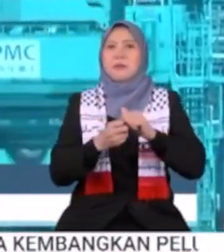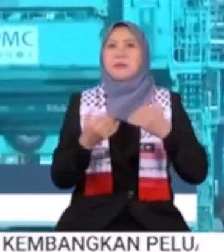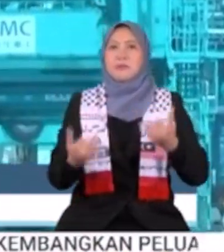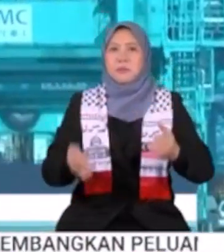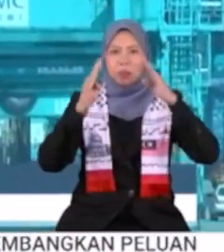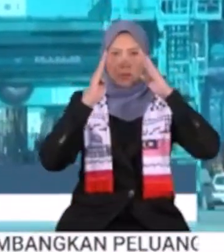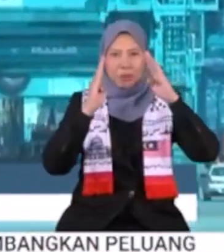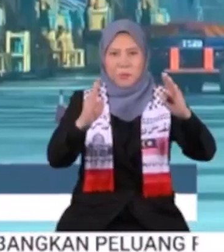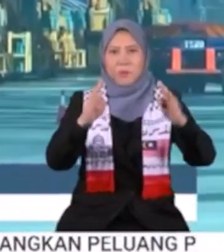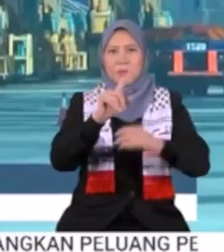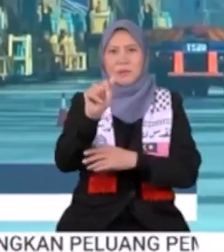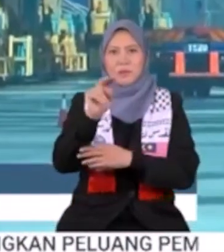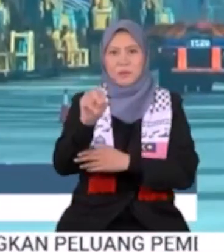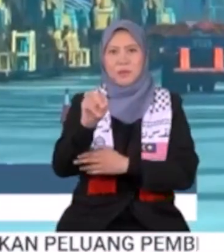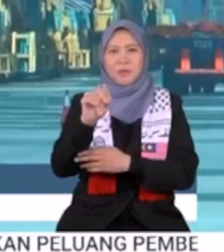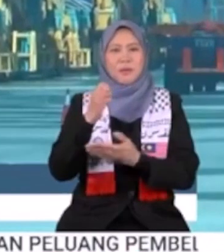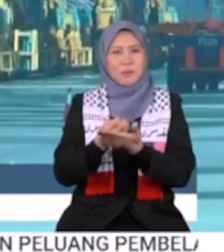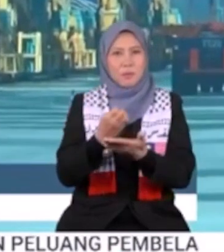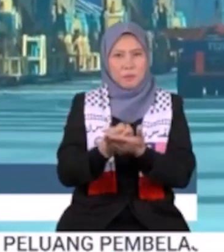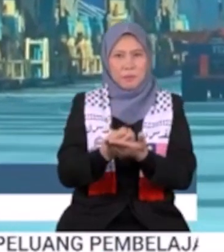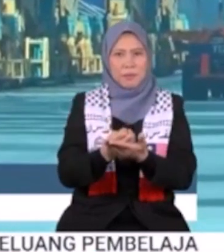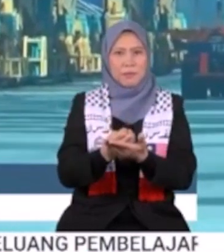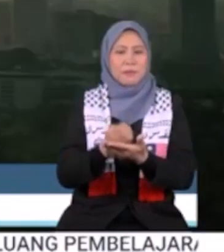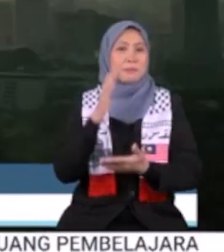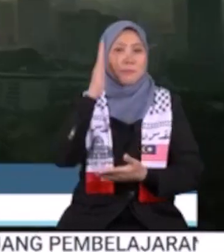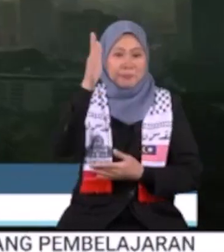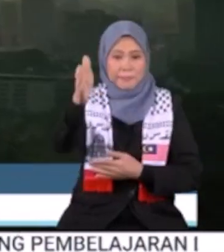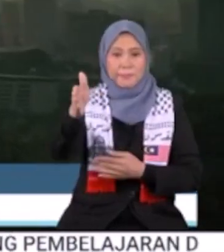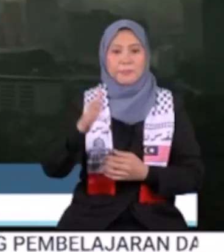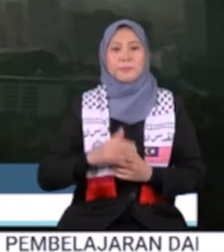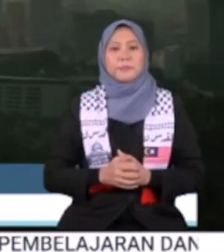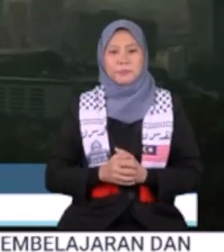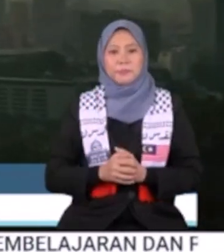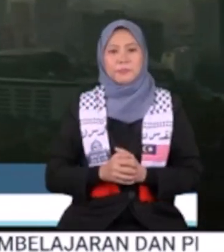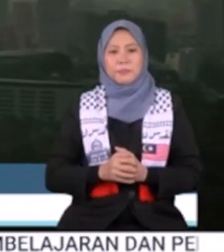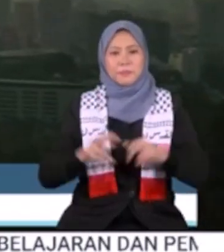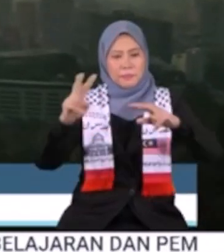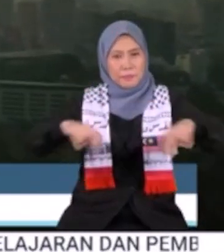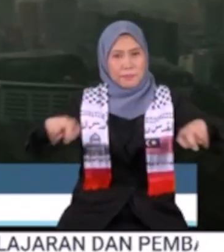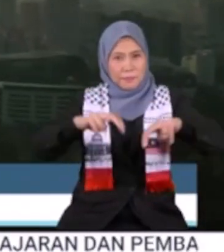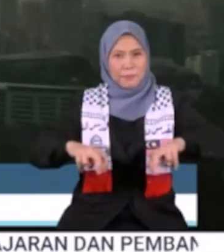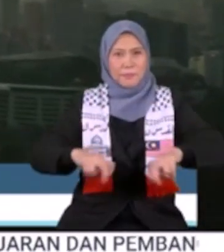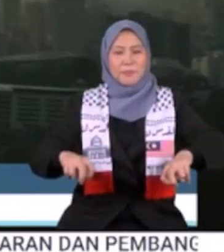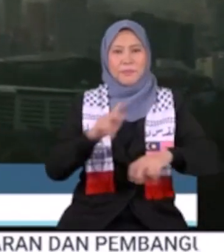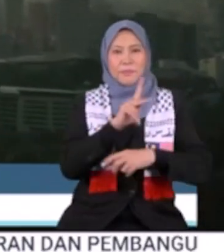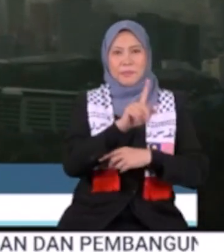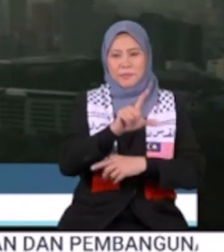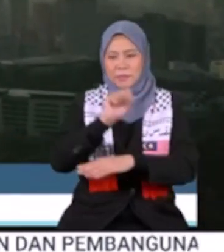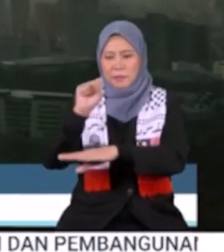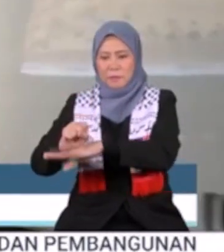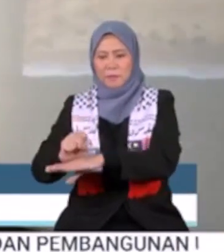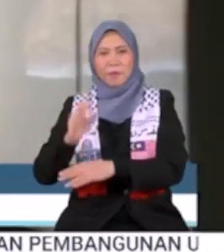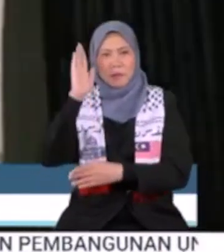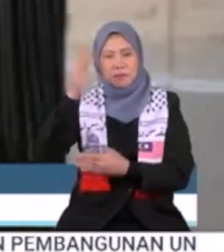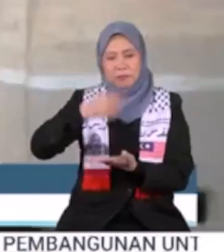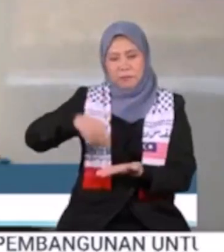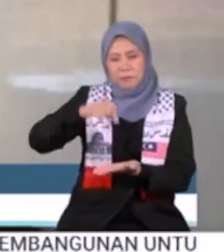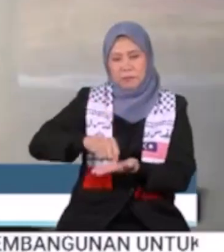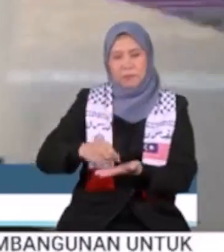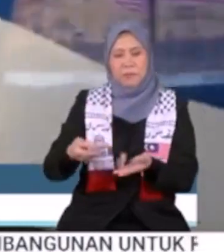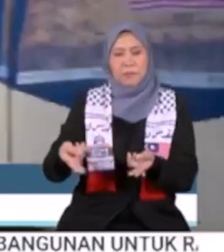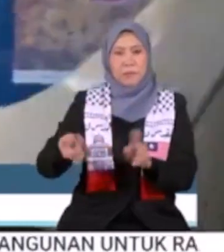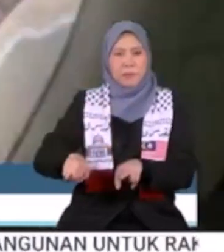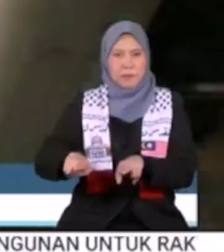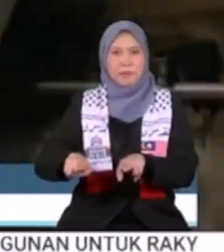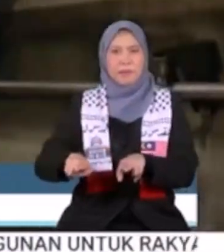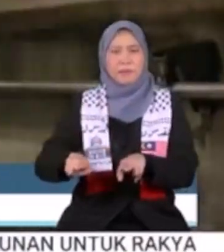diberi tumpuan terhadap zon ekonomi tersebut pada masa akan datang. Menerusi hasil kajian itu, Kuala Lumpur Singapura akan menandatangani memorandum